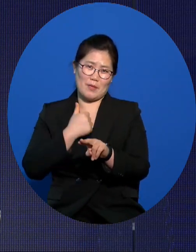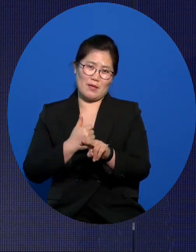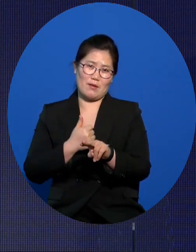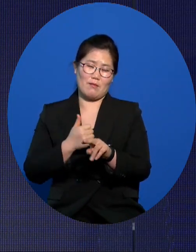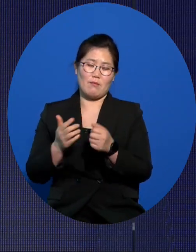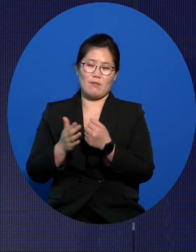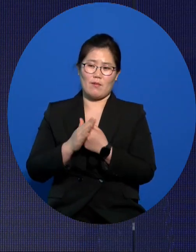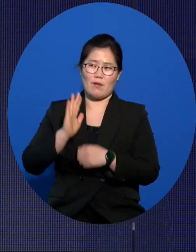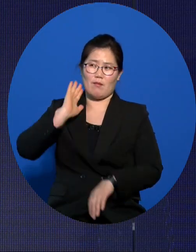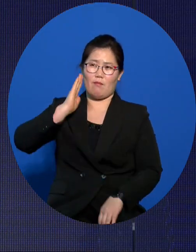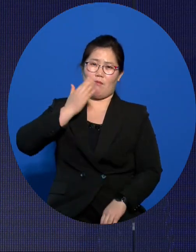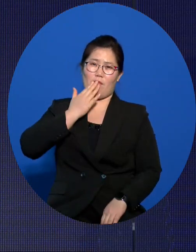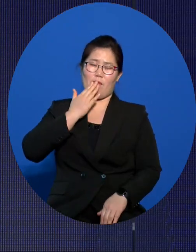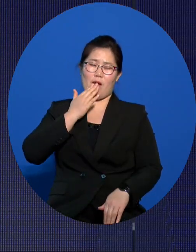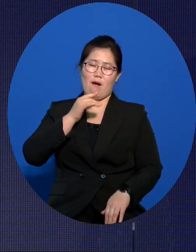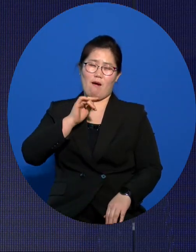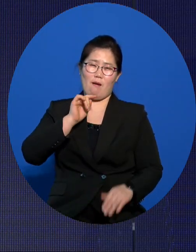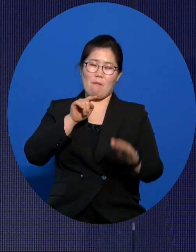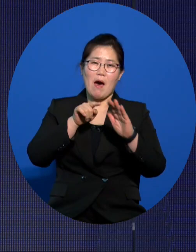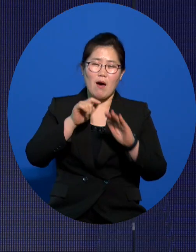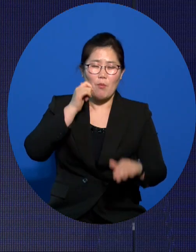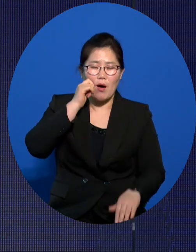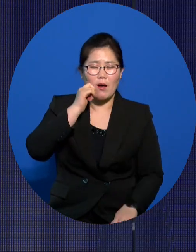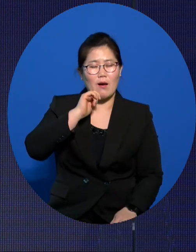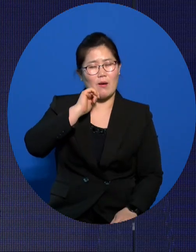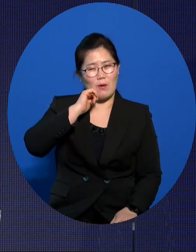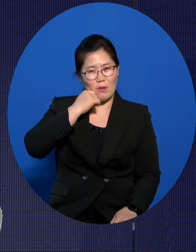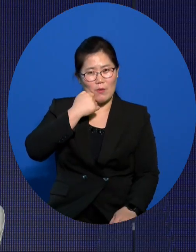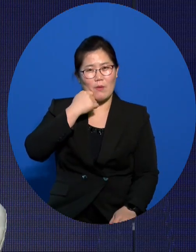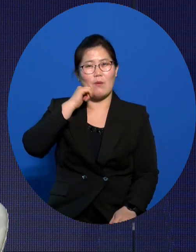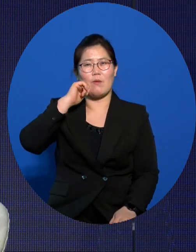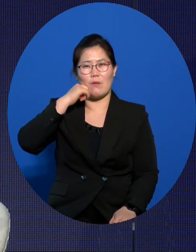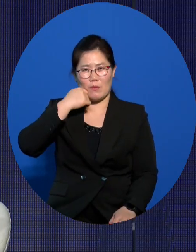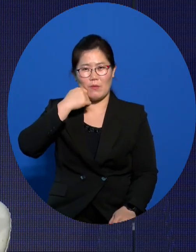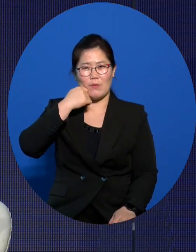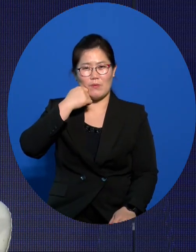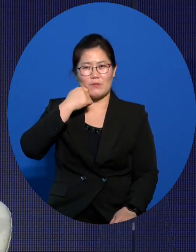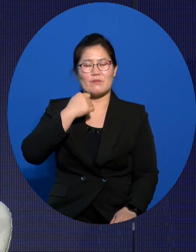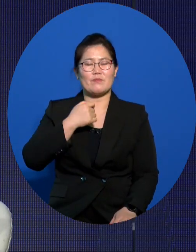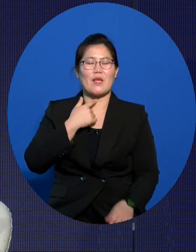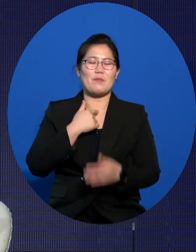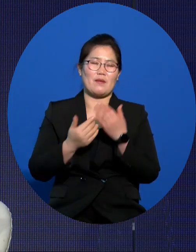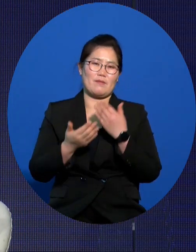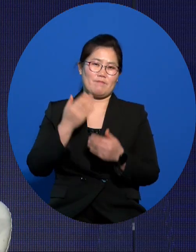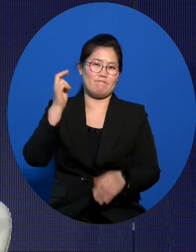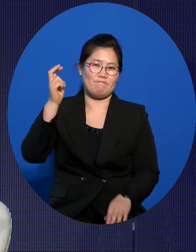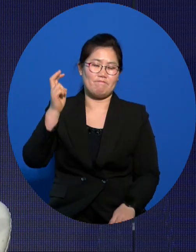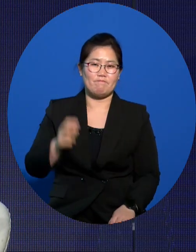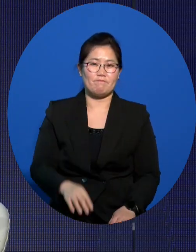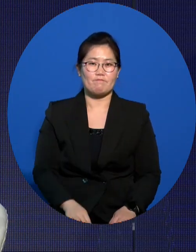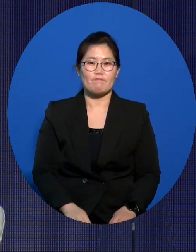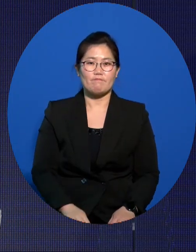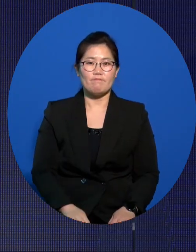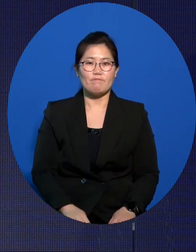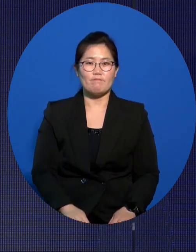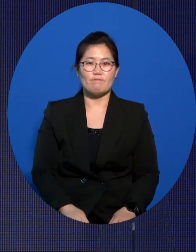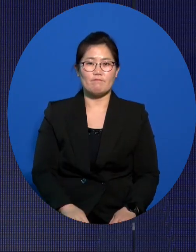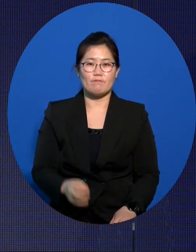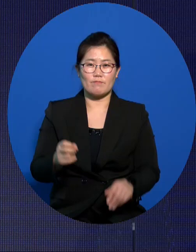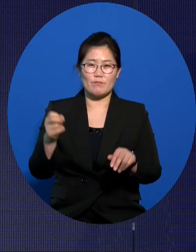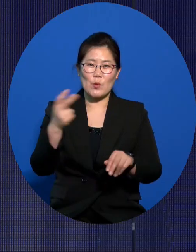of people with hearing impairments that continue to suffer, continue to experience a